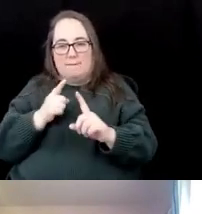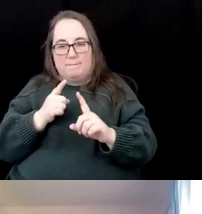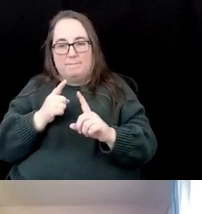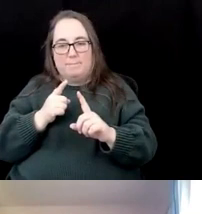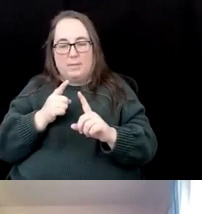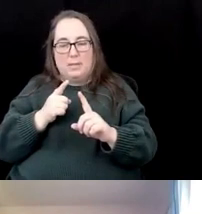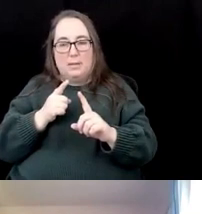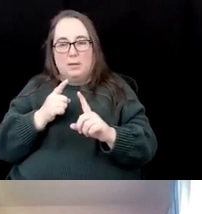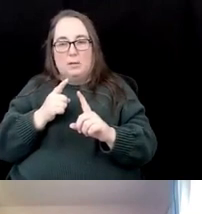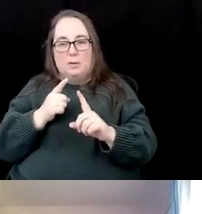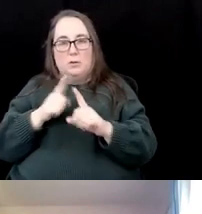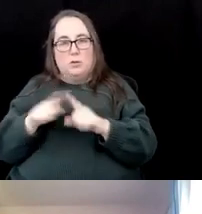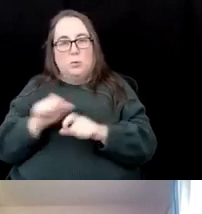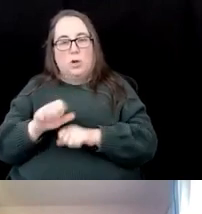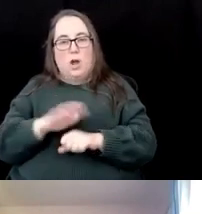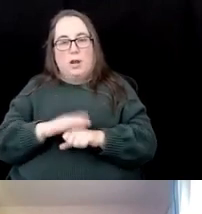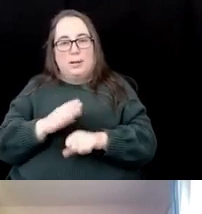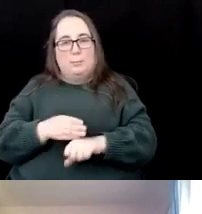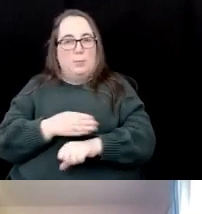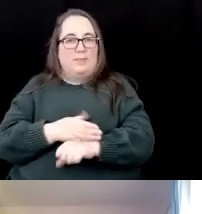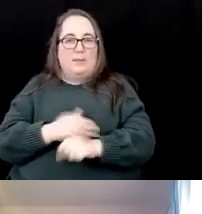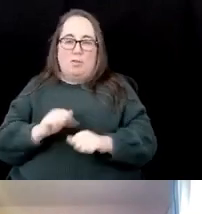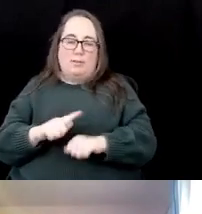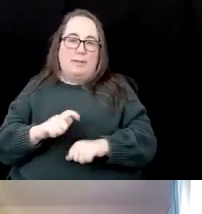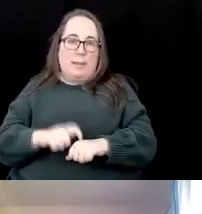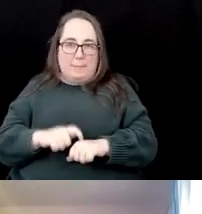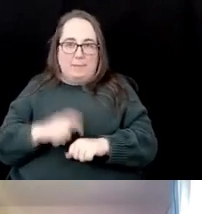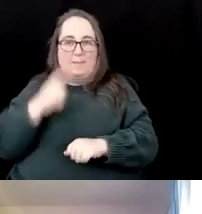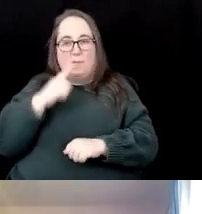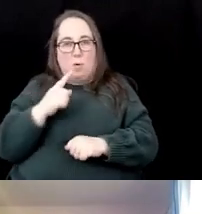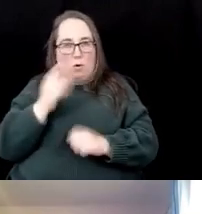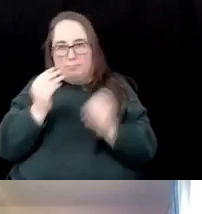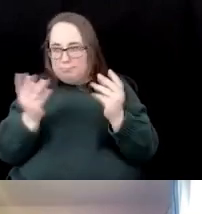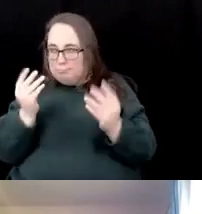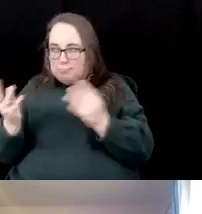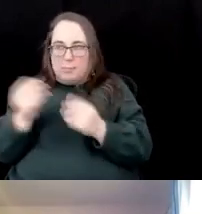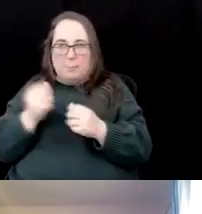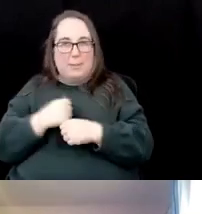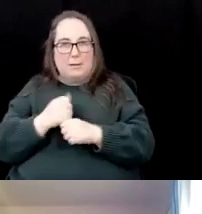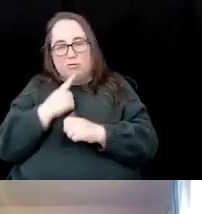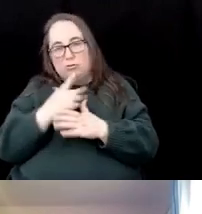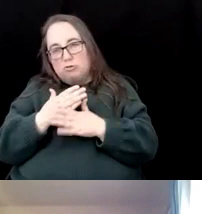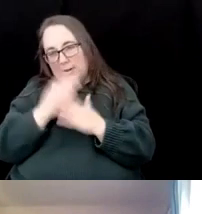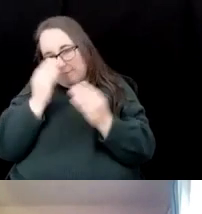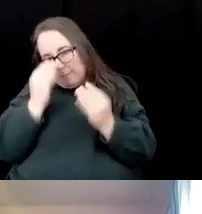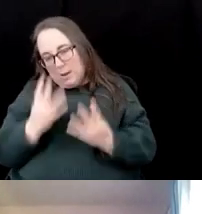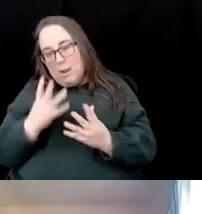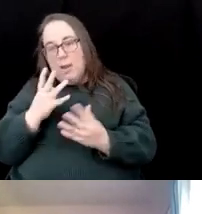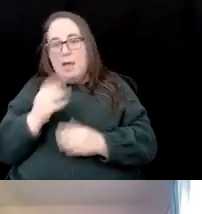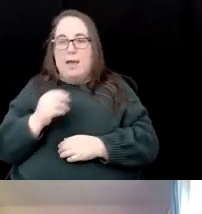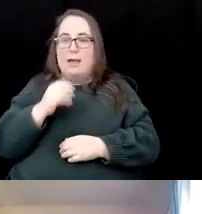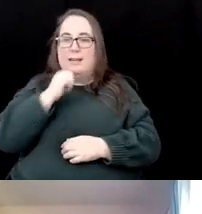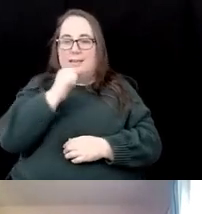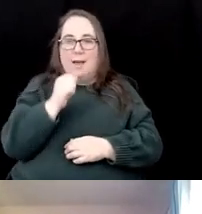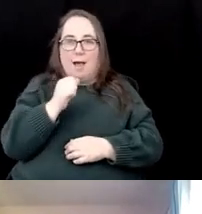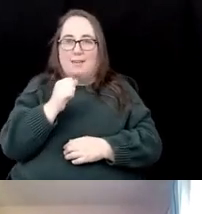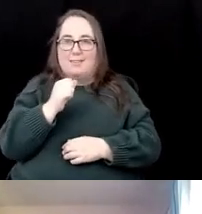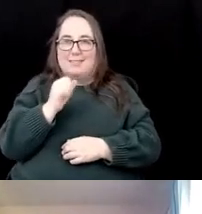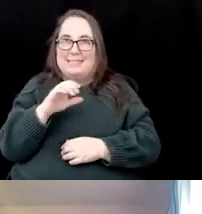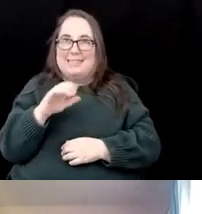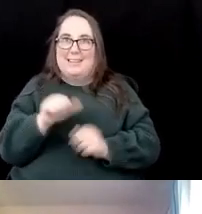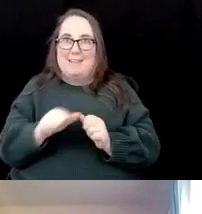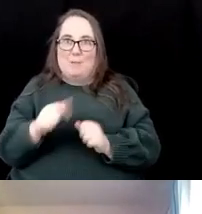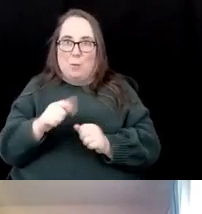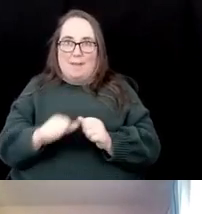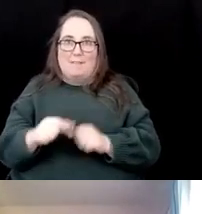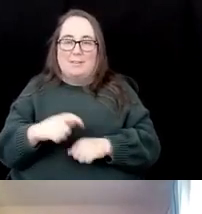to work towards improving constantly, as far as looping everyone in, but also not, being on every single email, right?